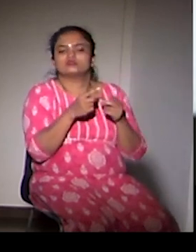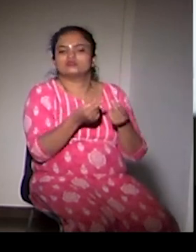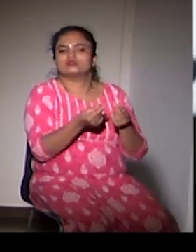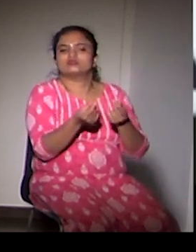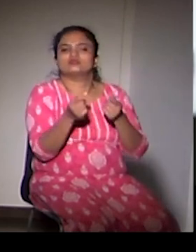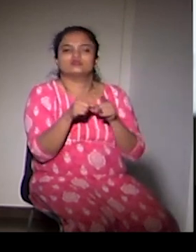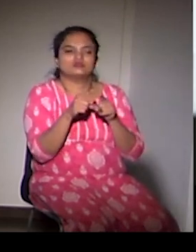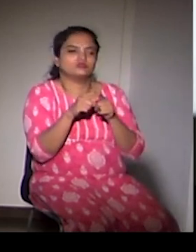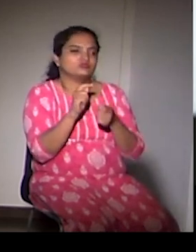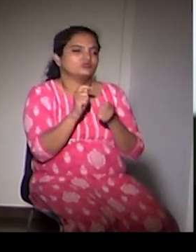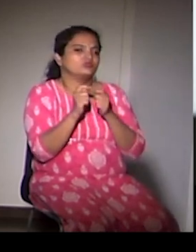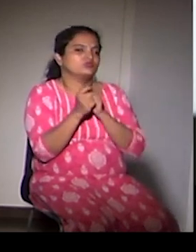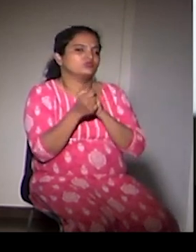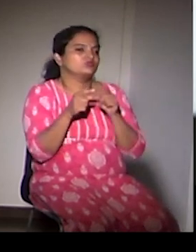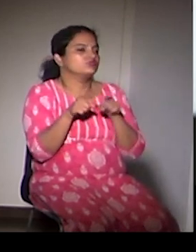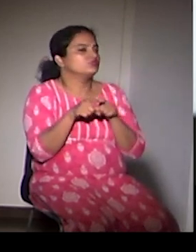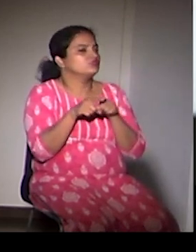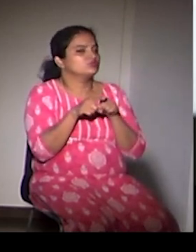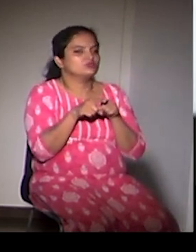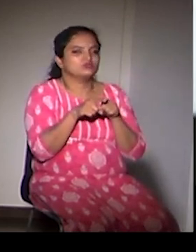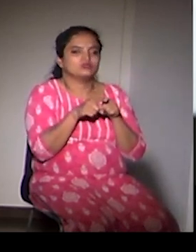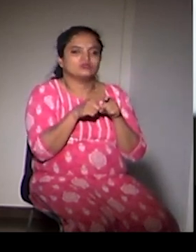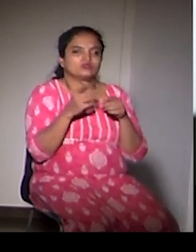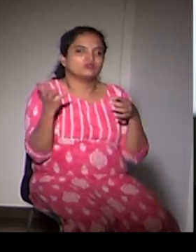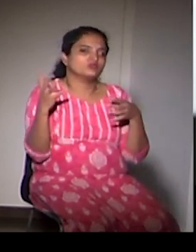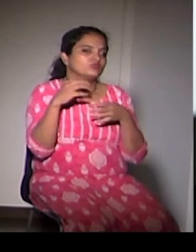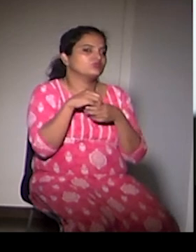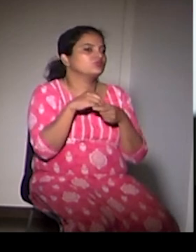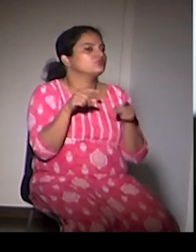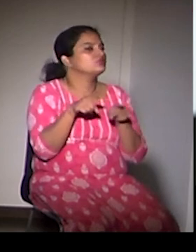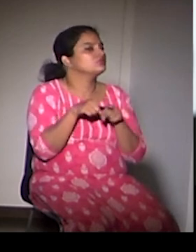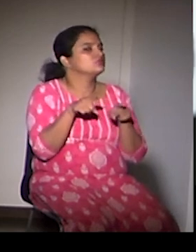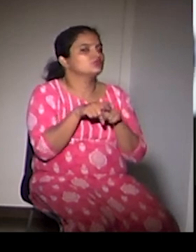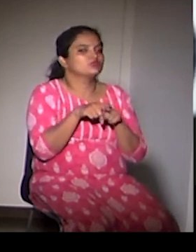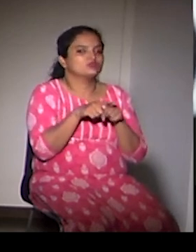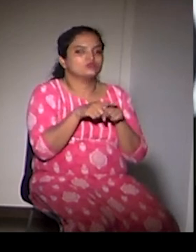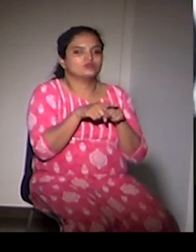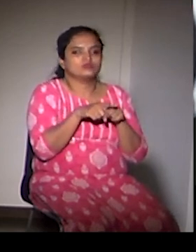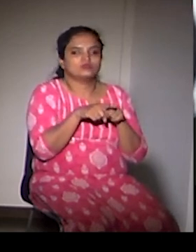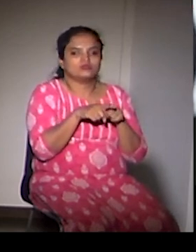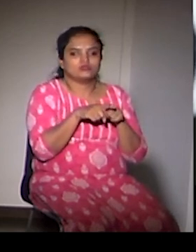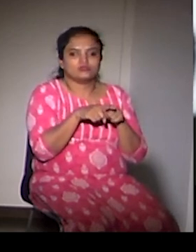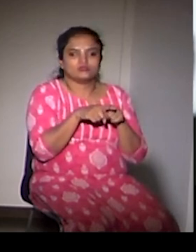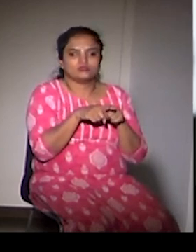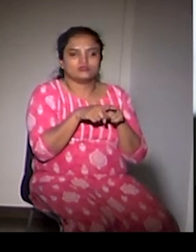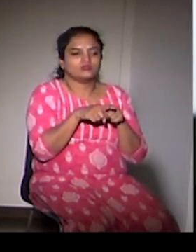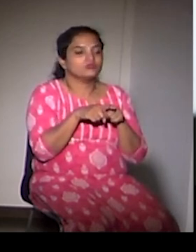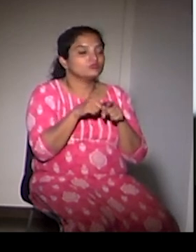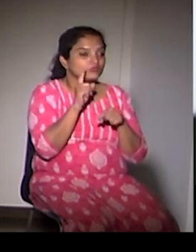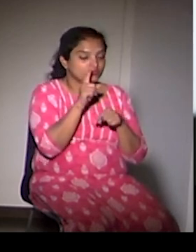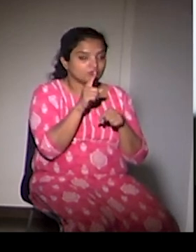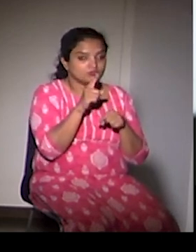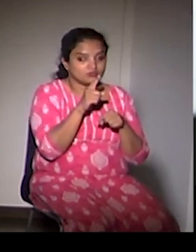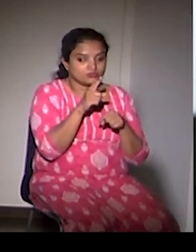kick in and become ubiquitous on these buildings. I think the